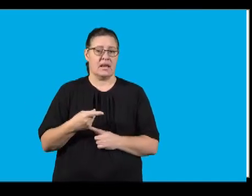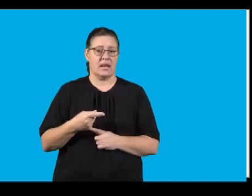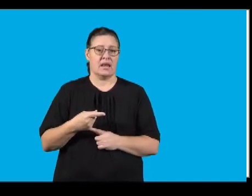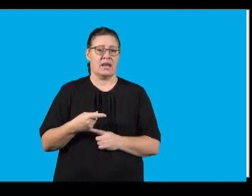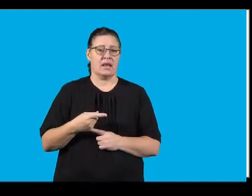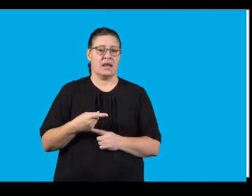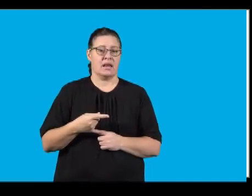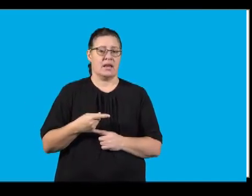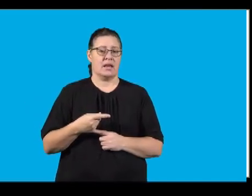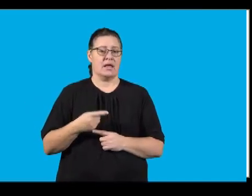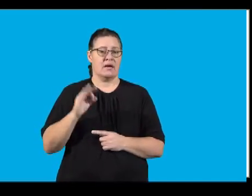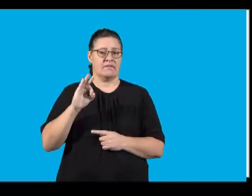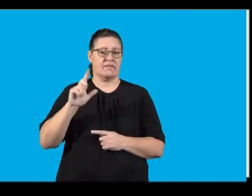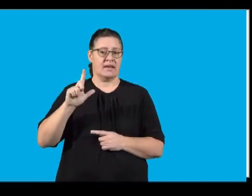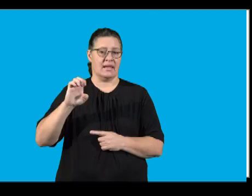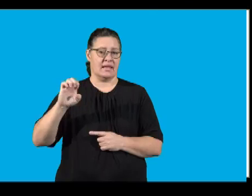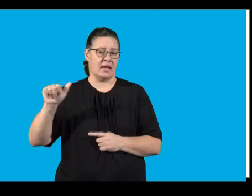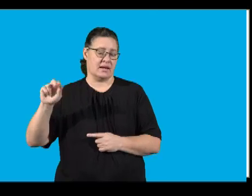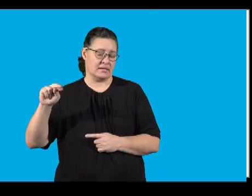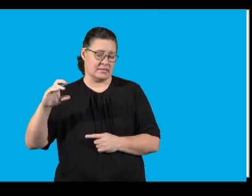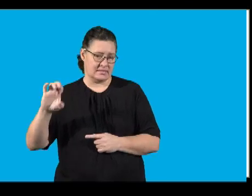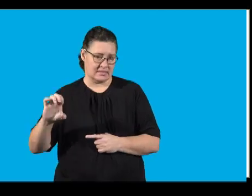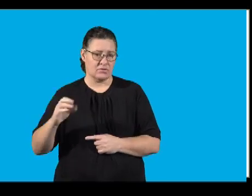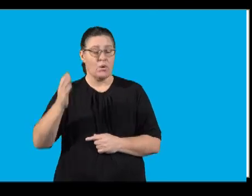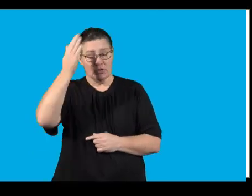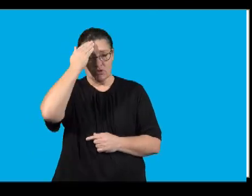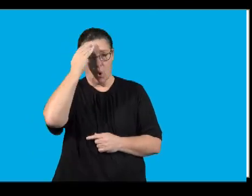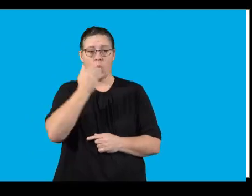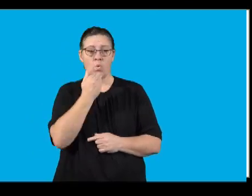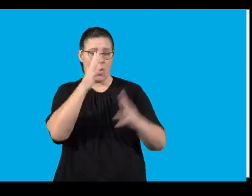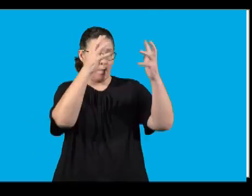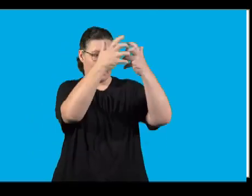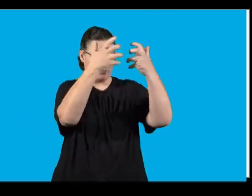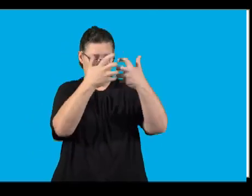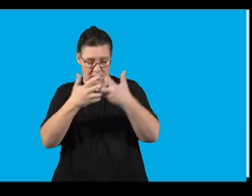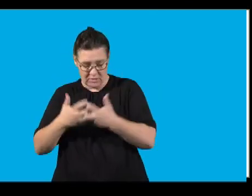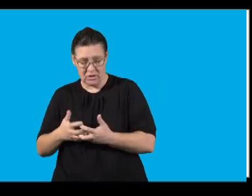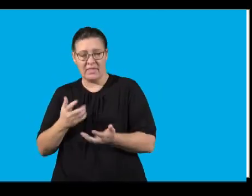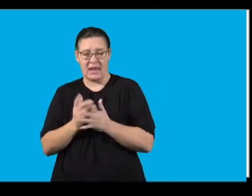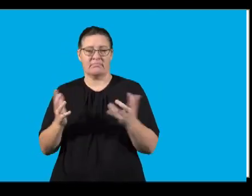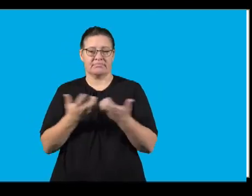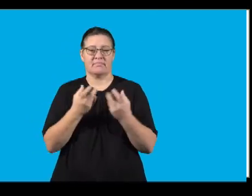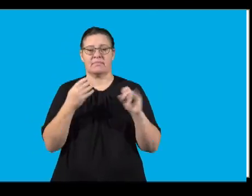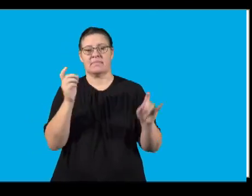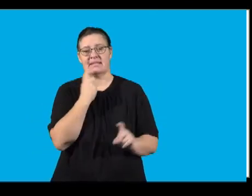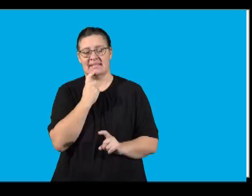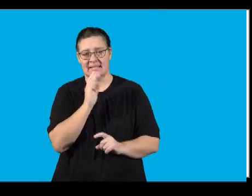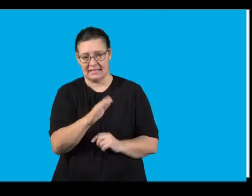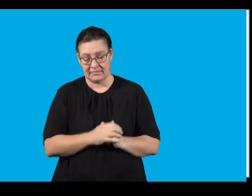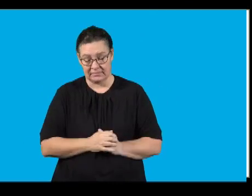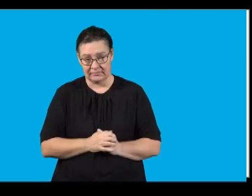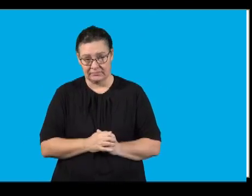right? So easy, 4 marks based on making a mix and match question, all